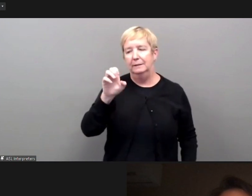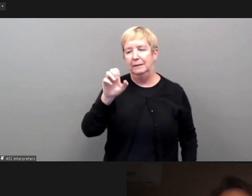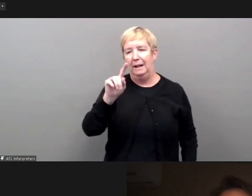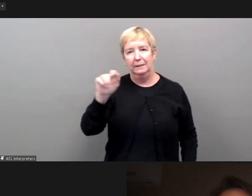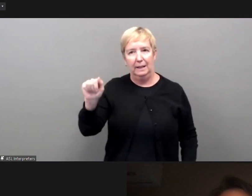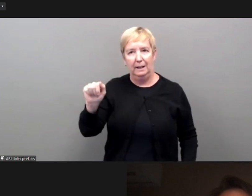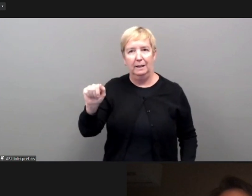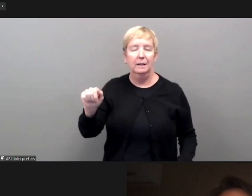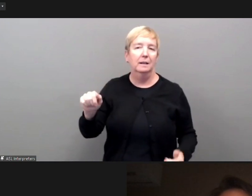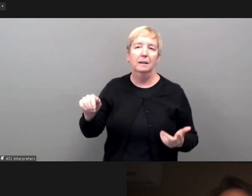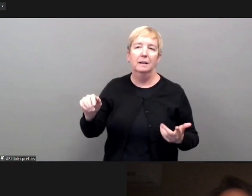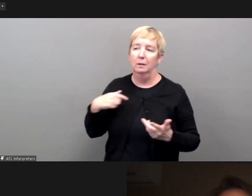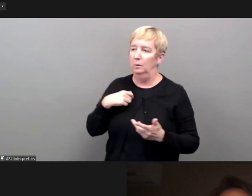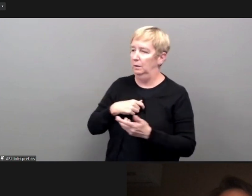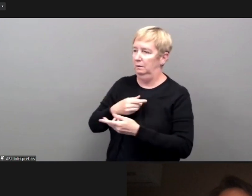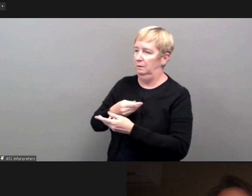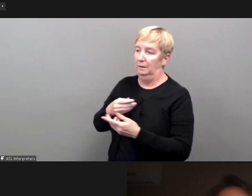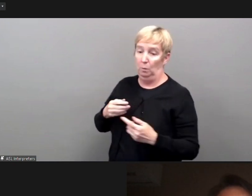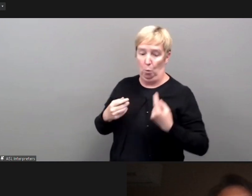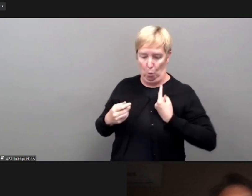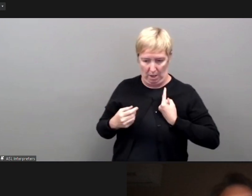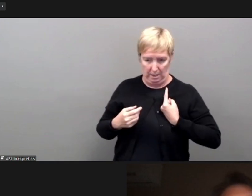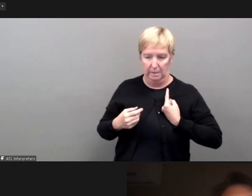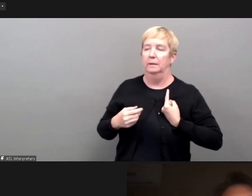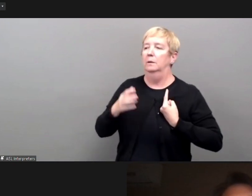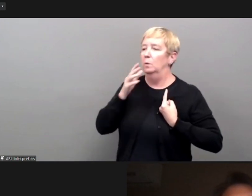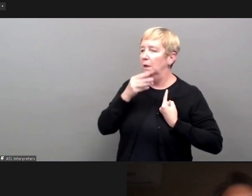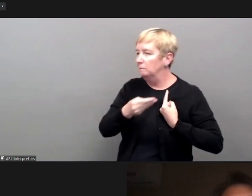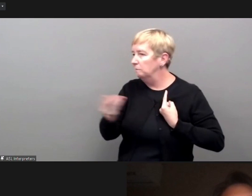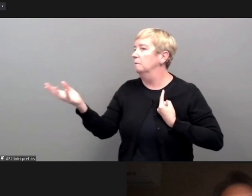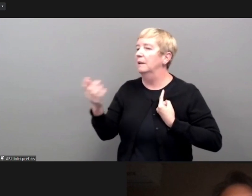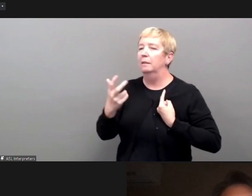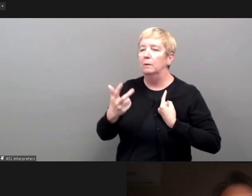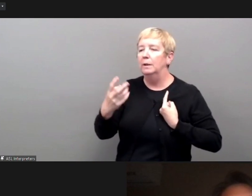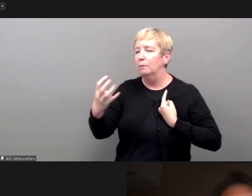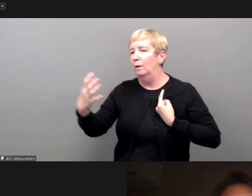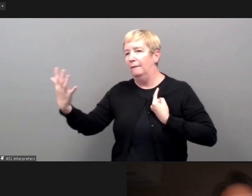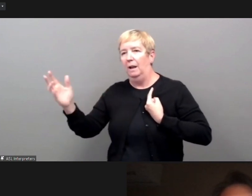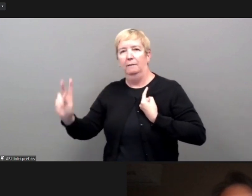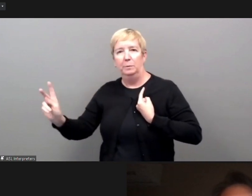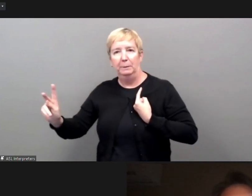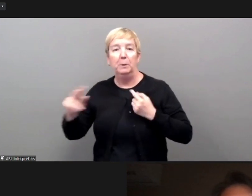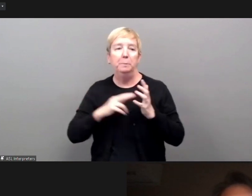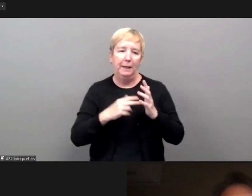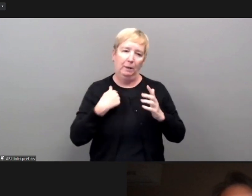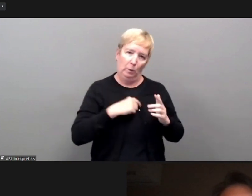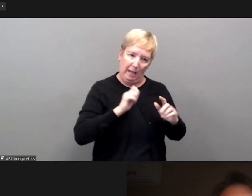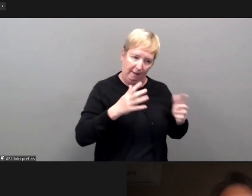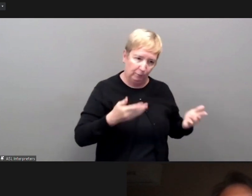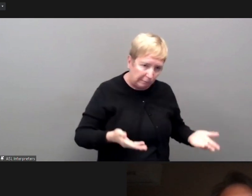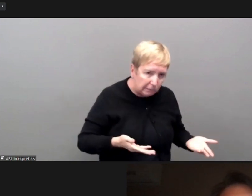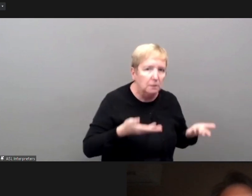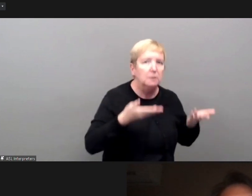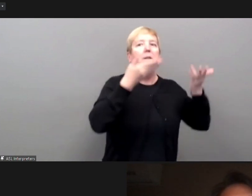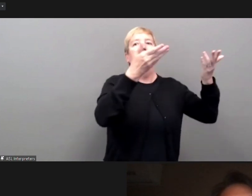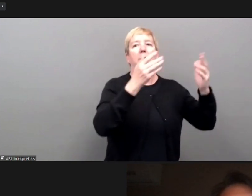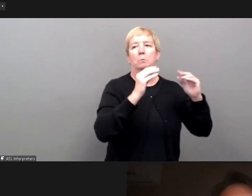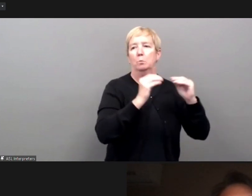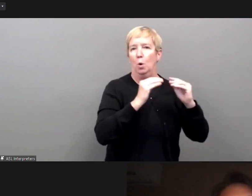infecting, every person is infecting on average 2 to 4 or 5 other people. And so we're at